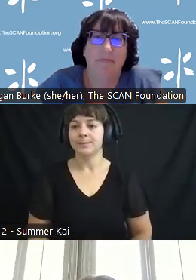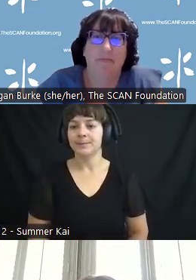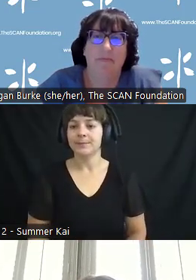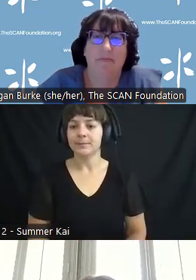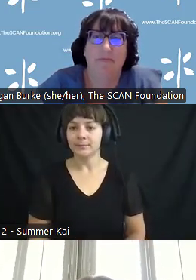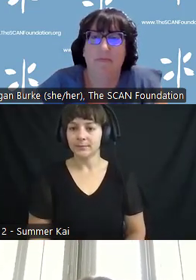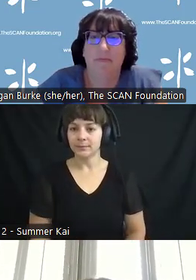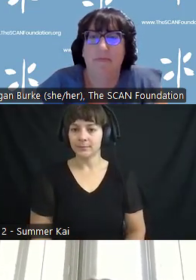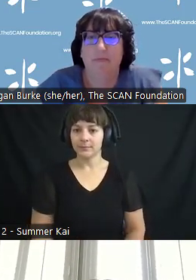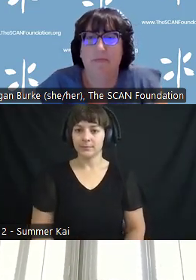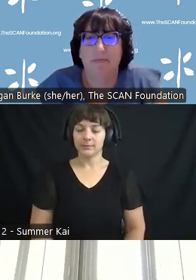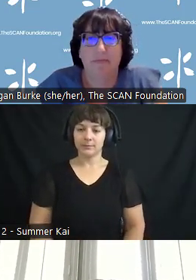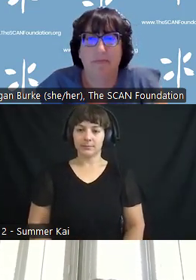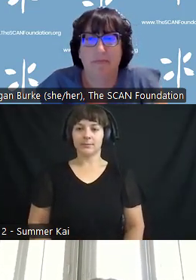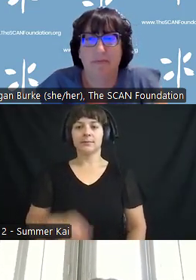Corinne?